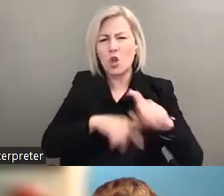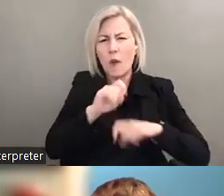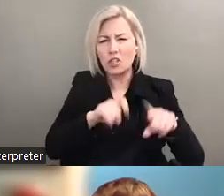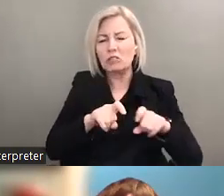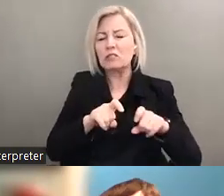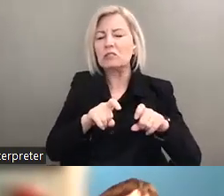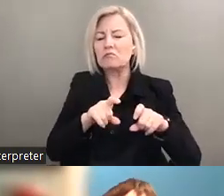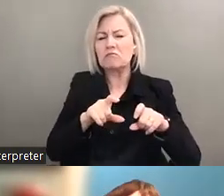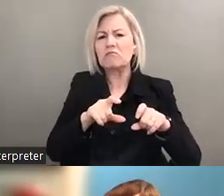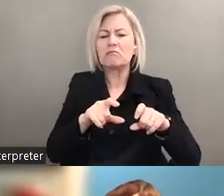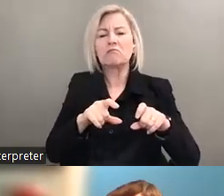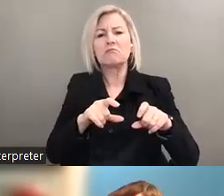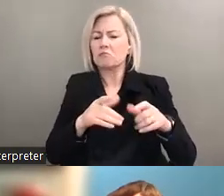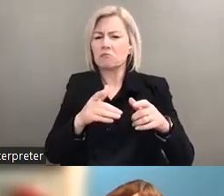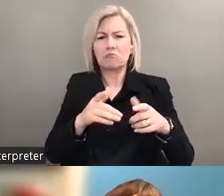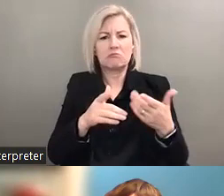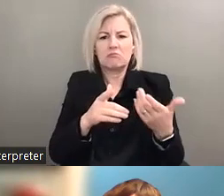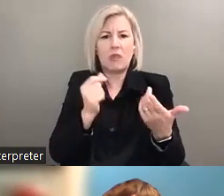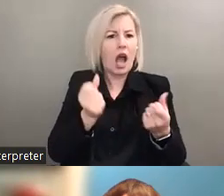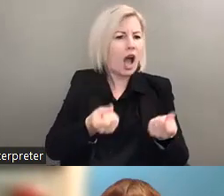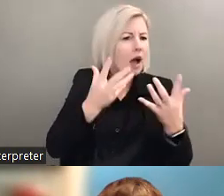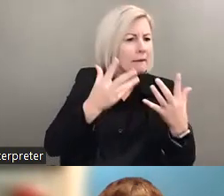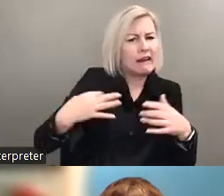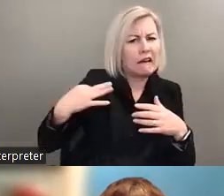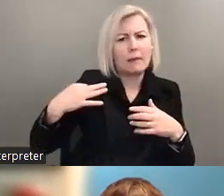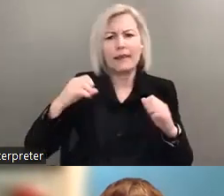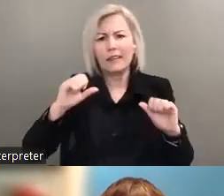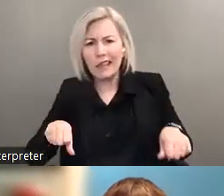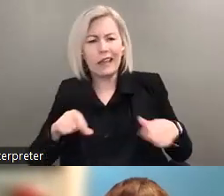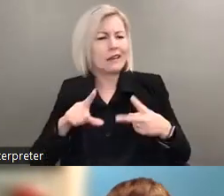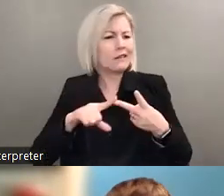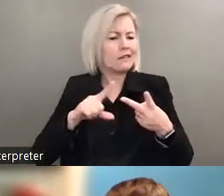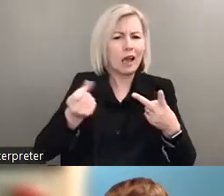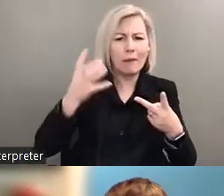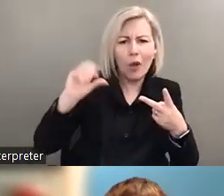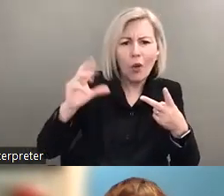presenting partners or the maximum number of applications that you can submit in this round.